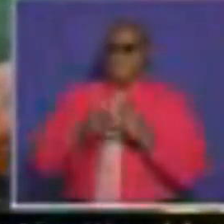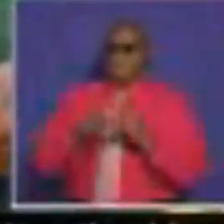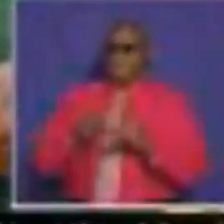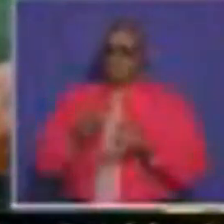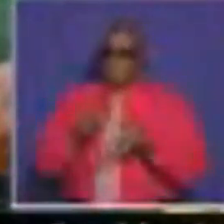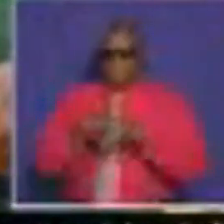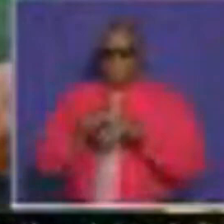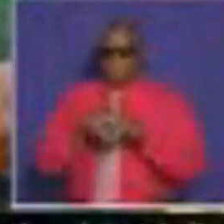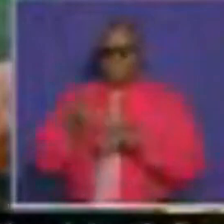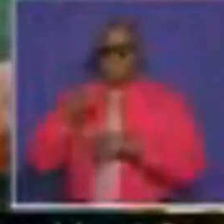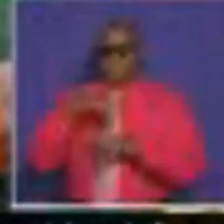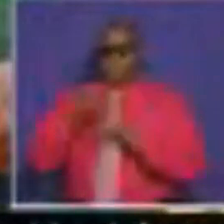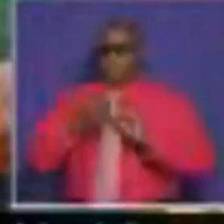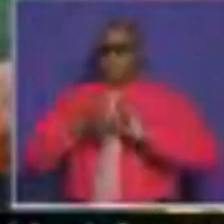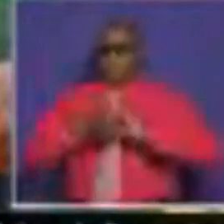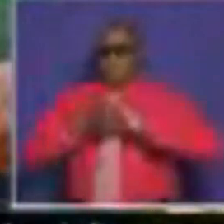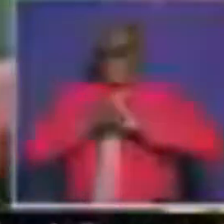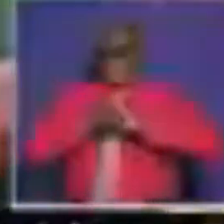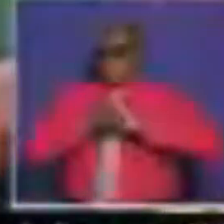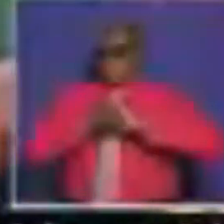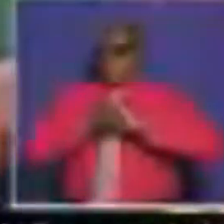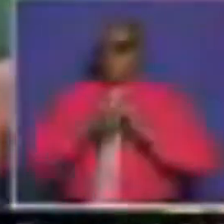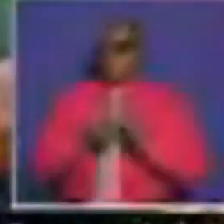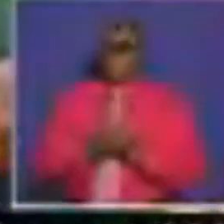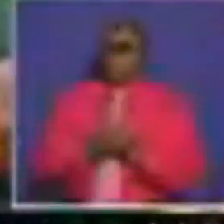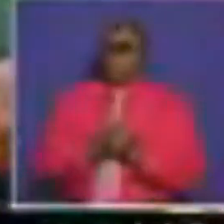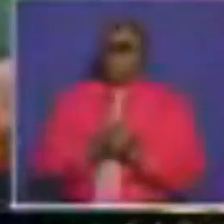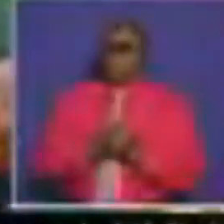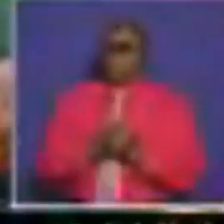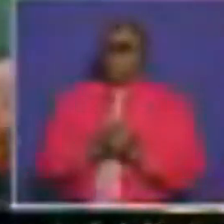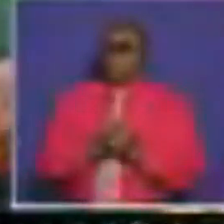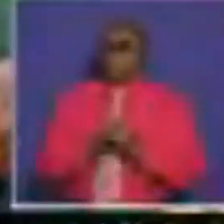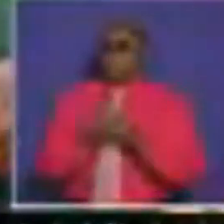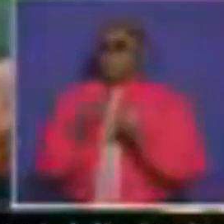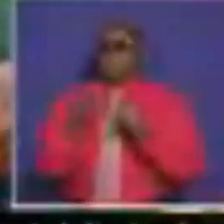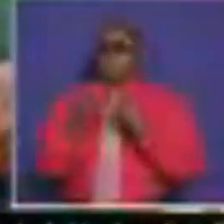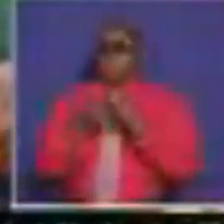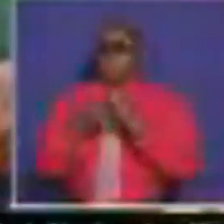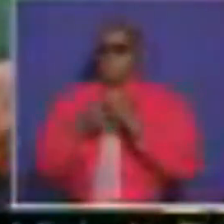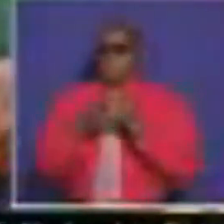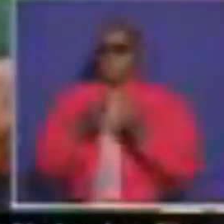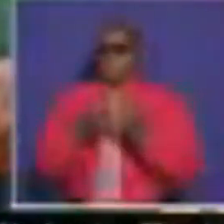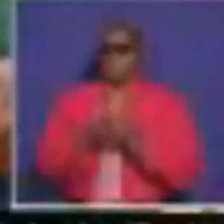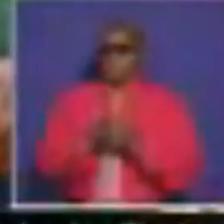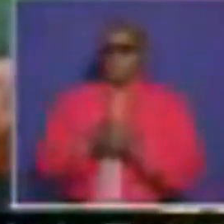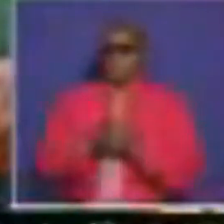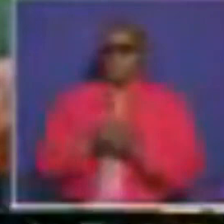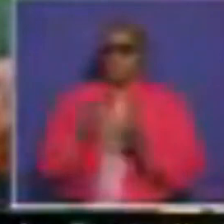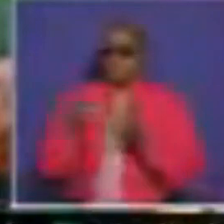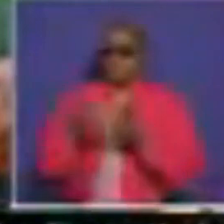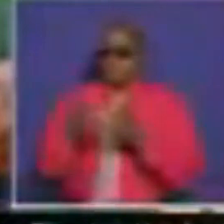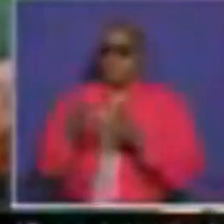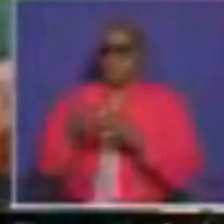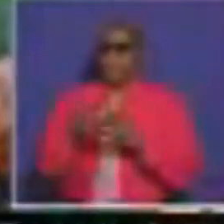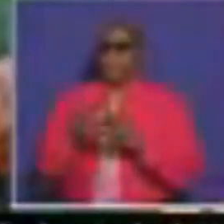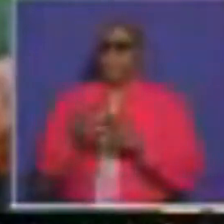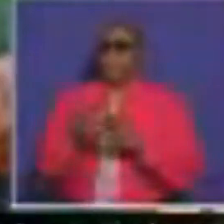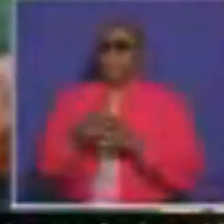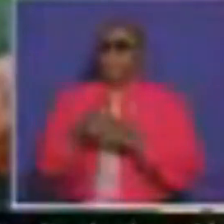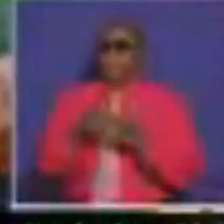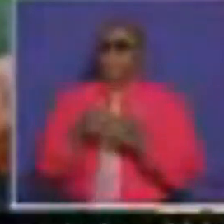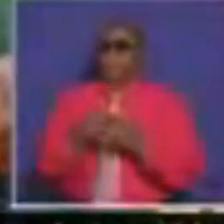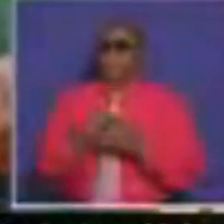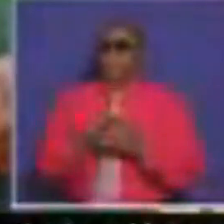we engage in the prinsloo Sevens. And we're really looking forward to the event living up to